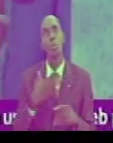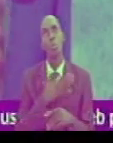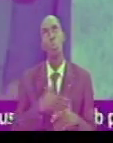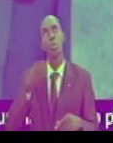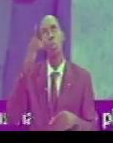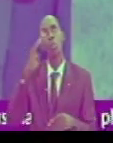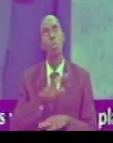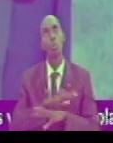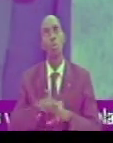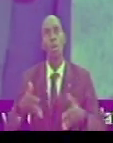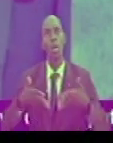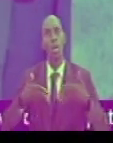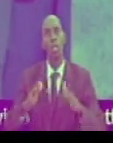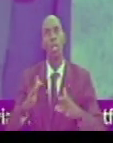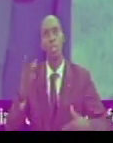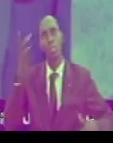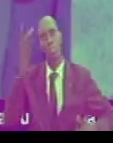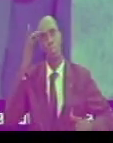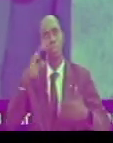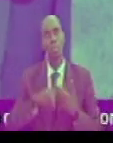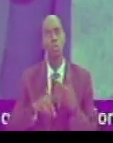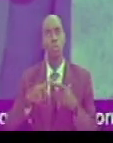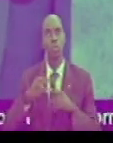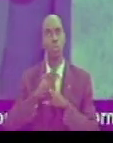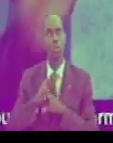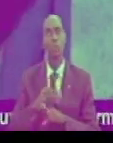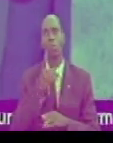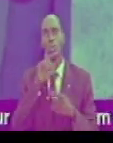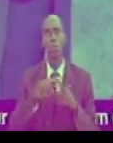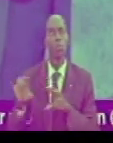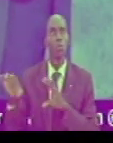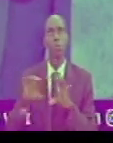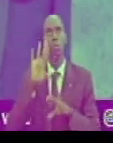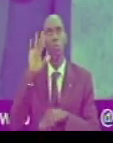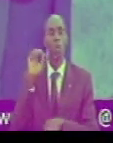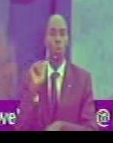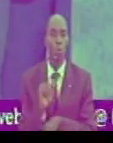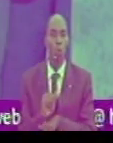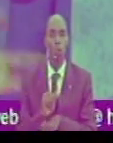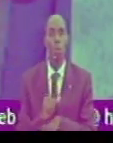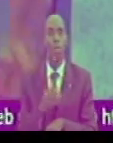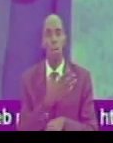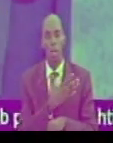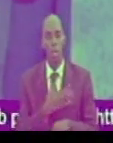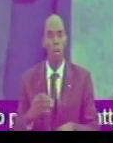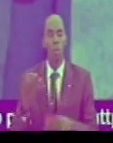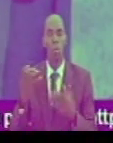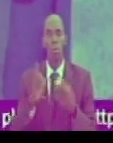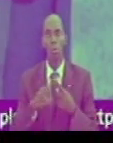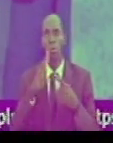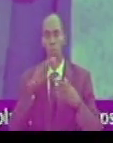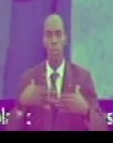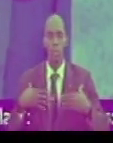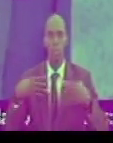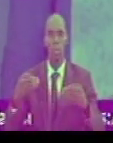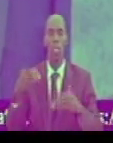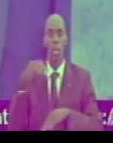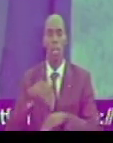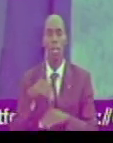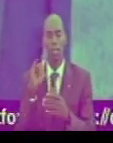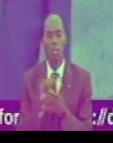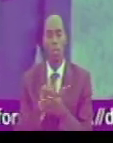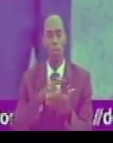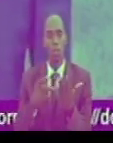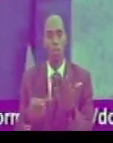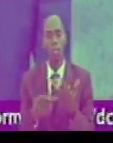these wonders of his cross. And the Lord Almighty healed me. Praise the living God. And I want to thank God also how God is helping me in my spiritual